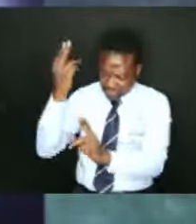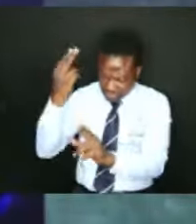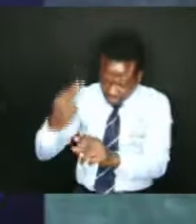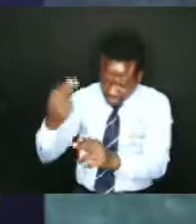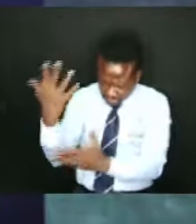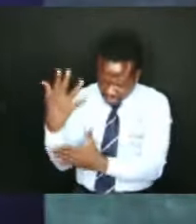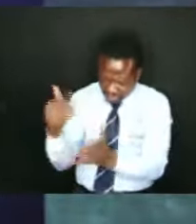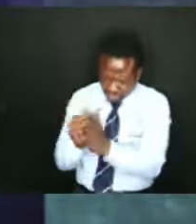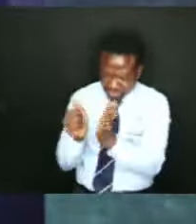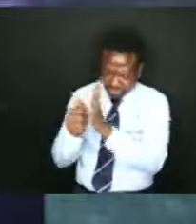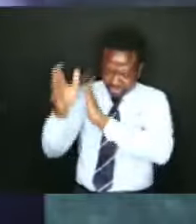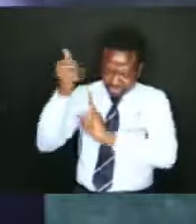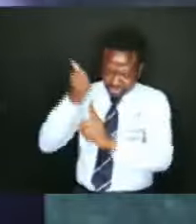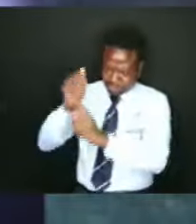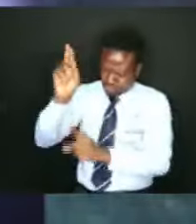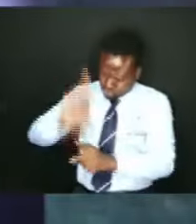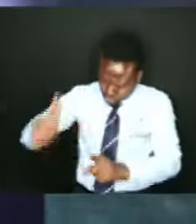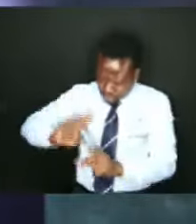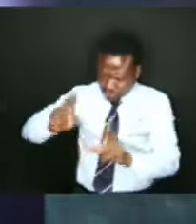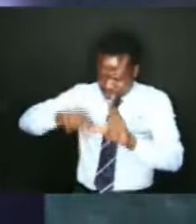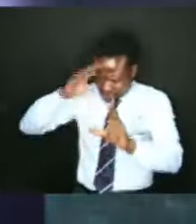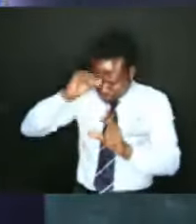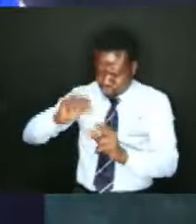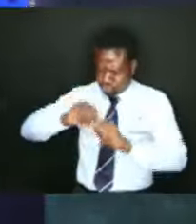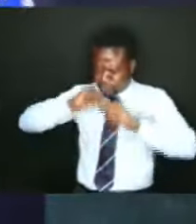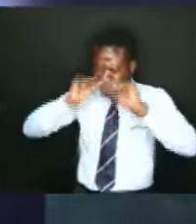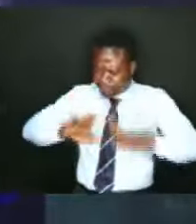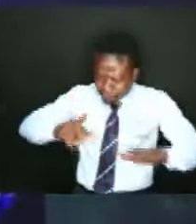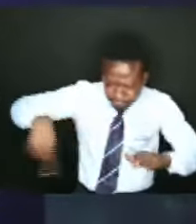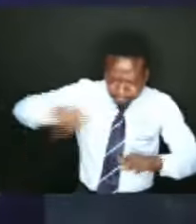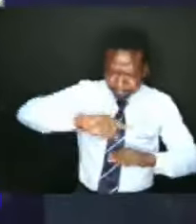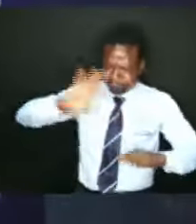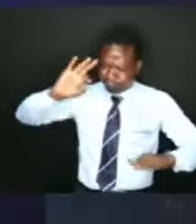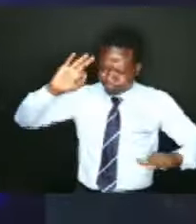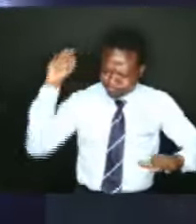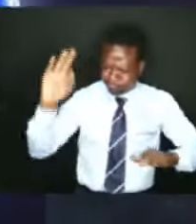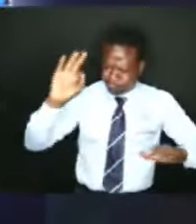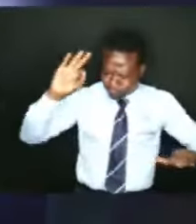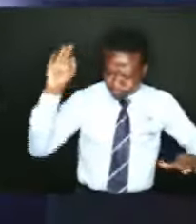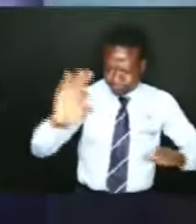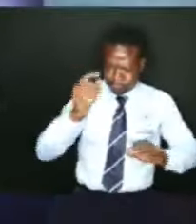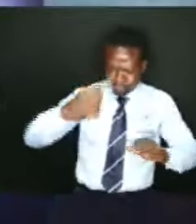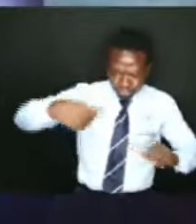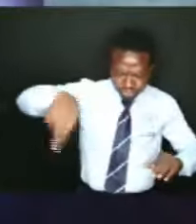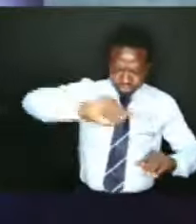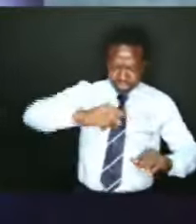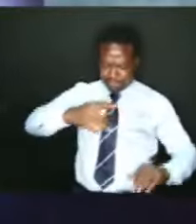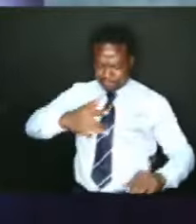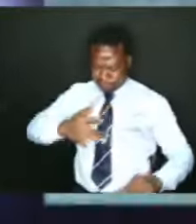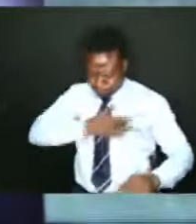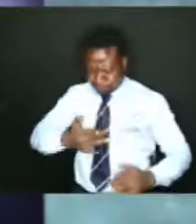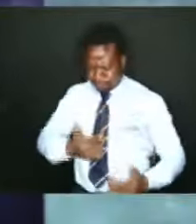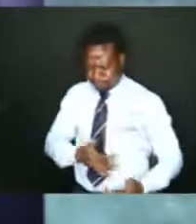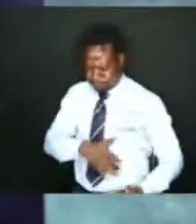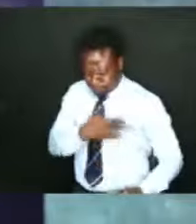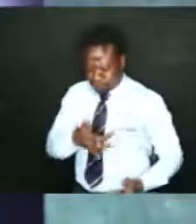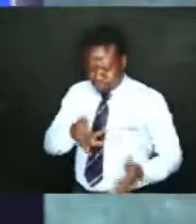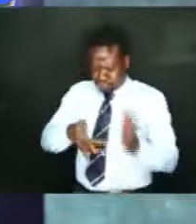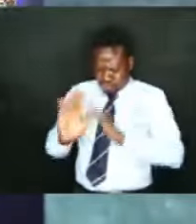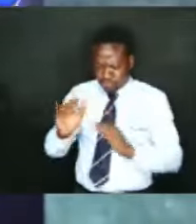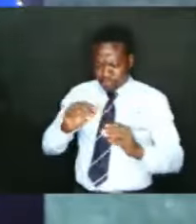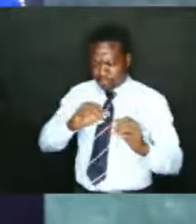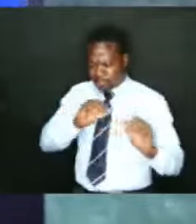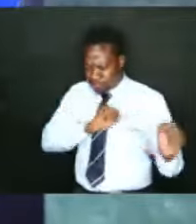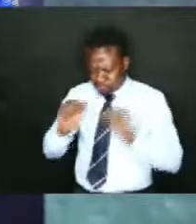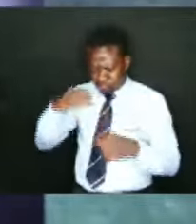be abundant, Lord, for him tonight. Touch his lips, God. Let your grace be multiplied. Give him more trance, as you've always been doing.